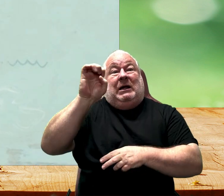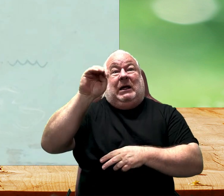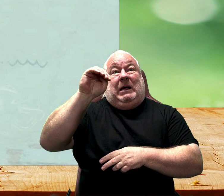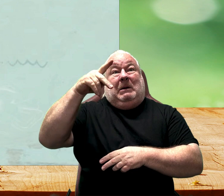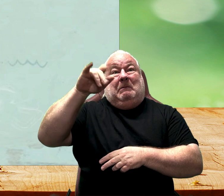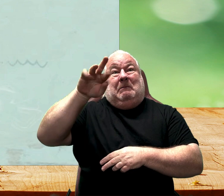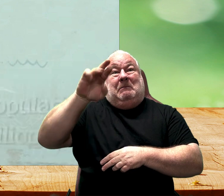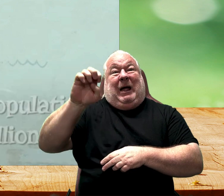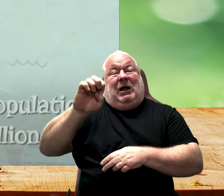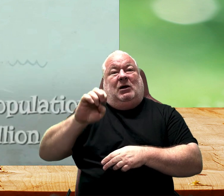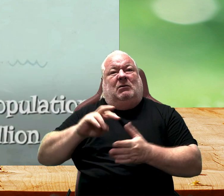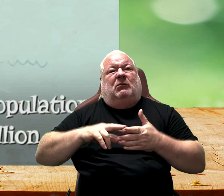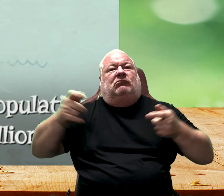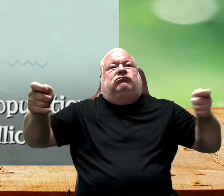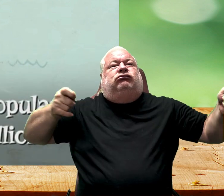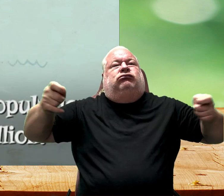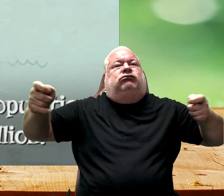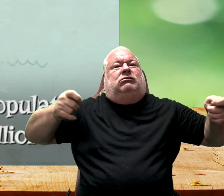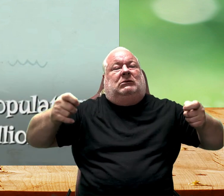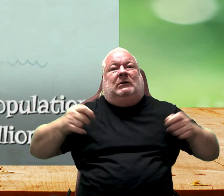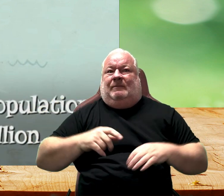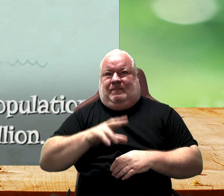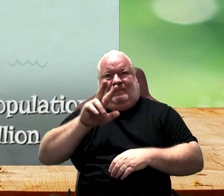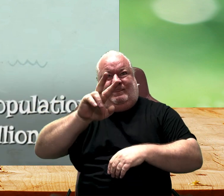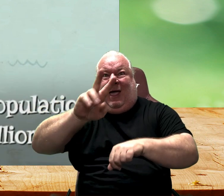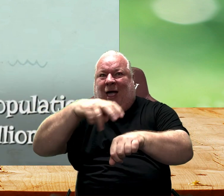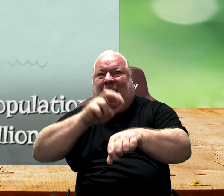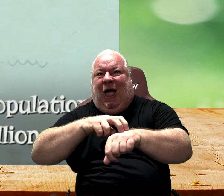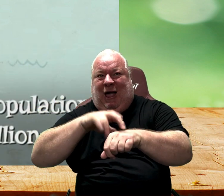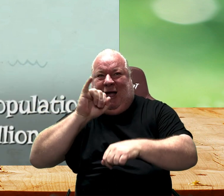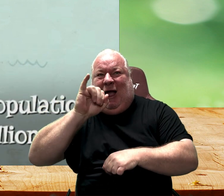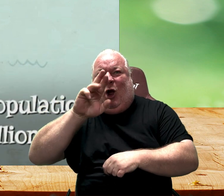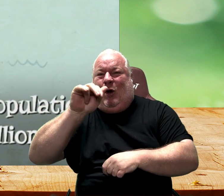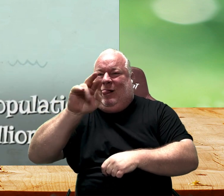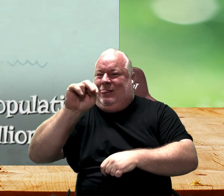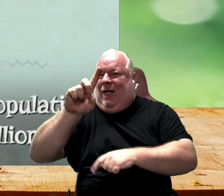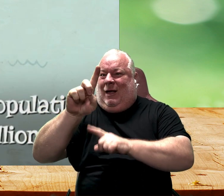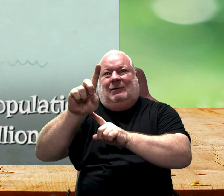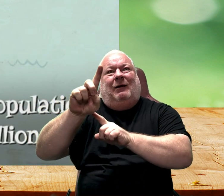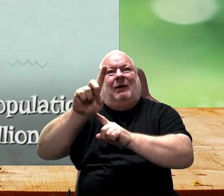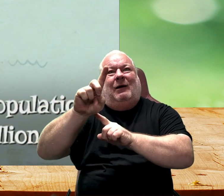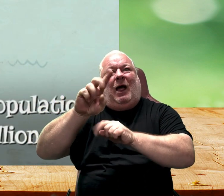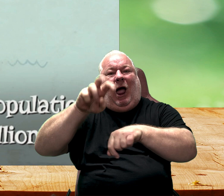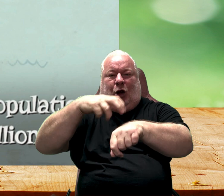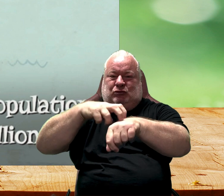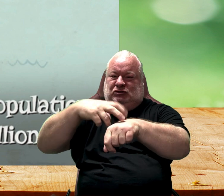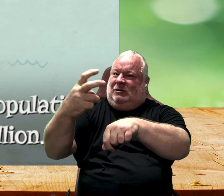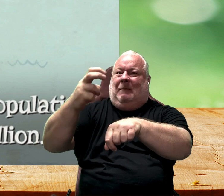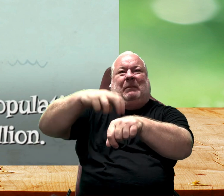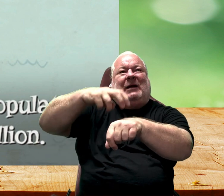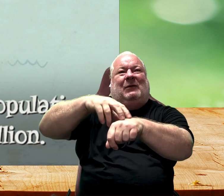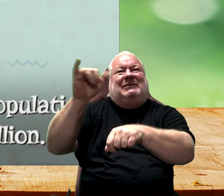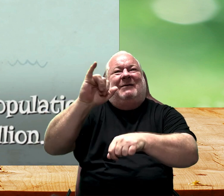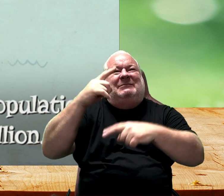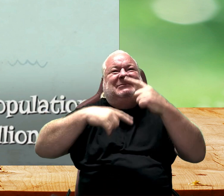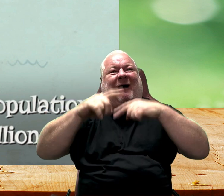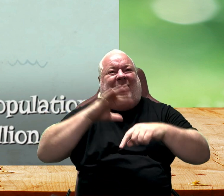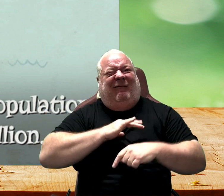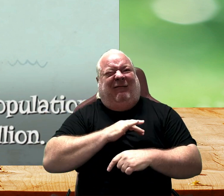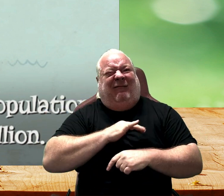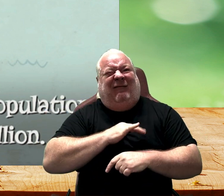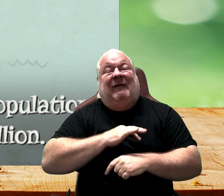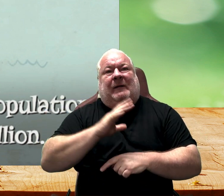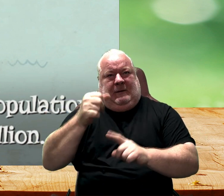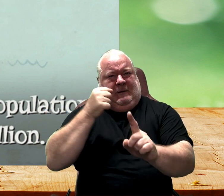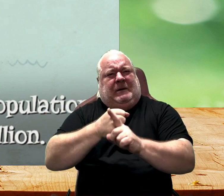the Irish adopted the potato, their population dramatically increased, as did their dependence on the tuber as a major food